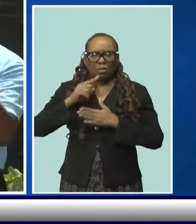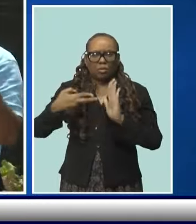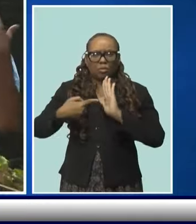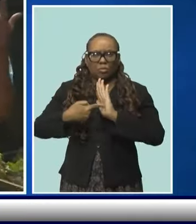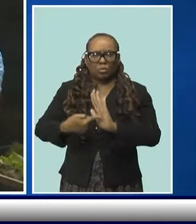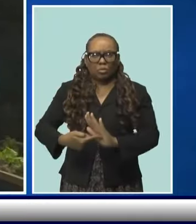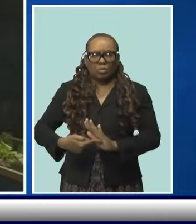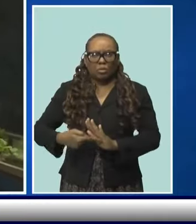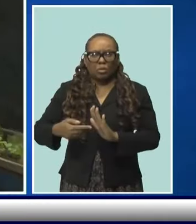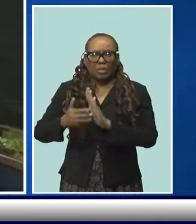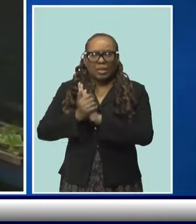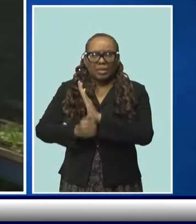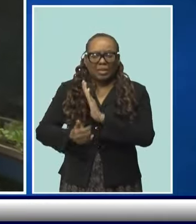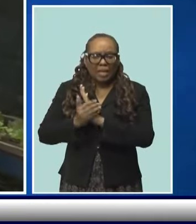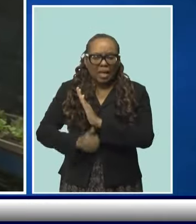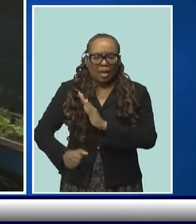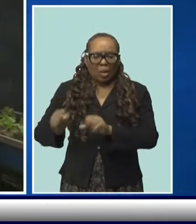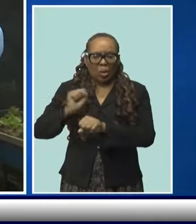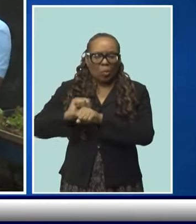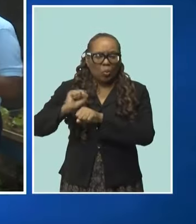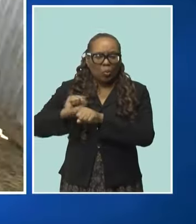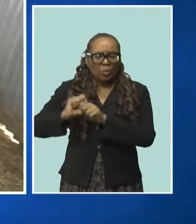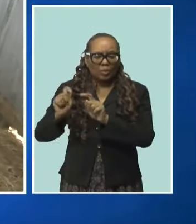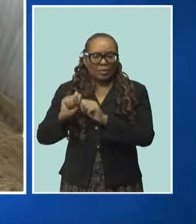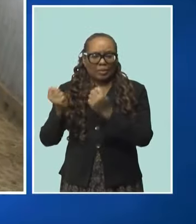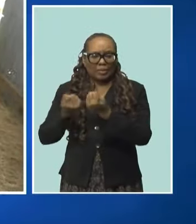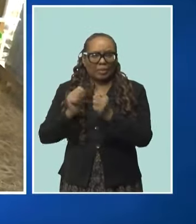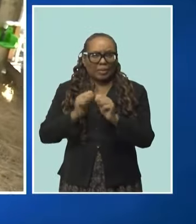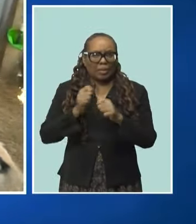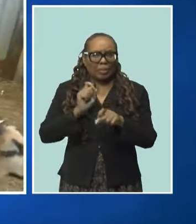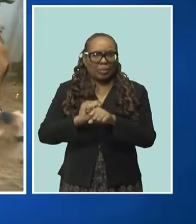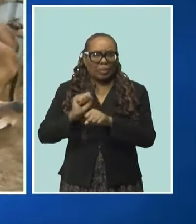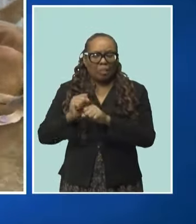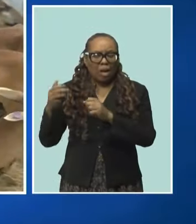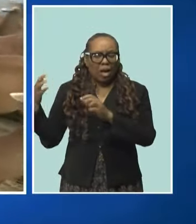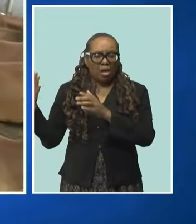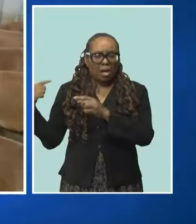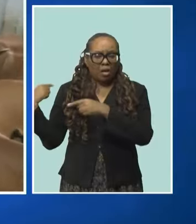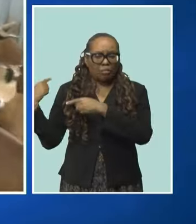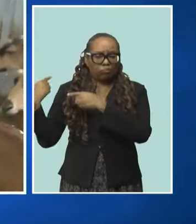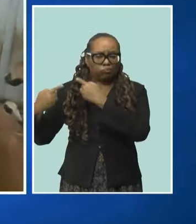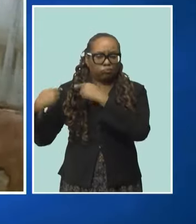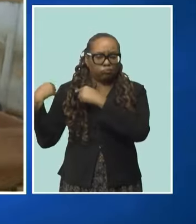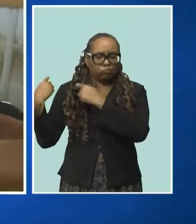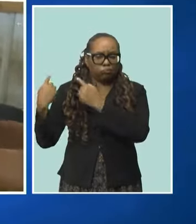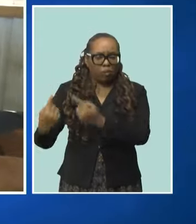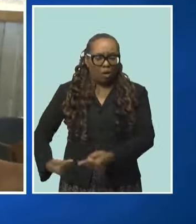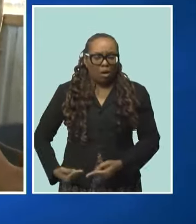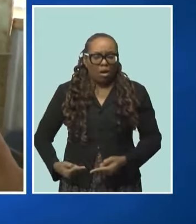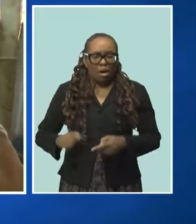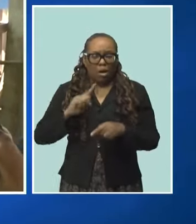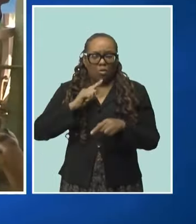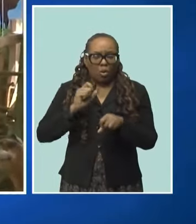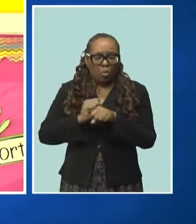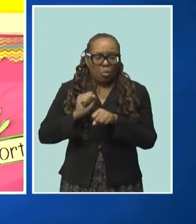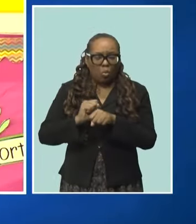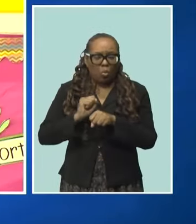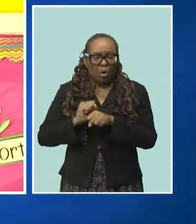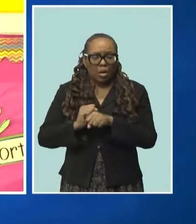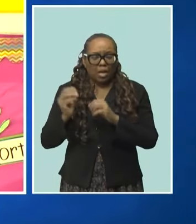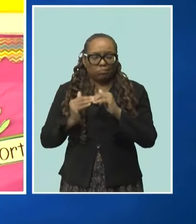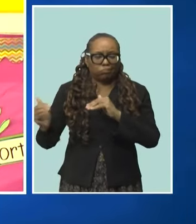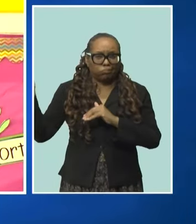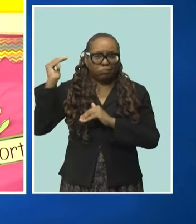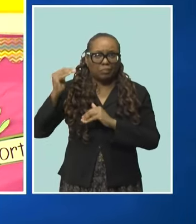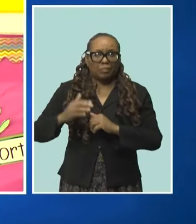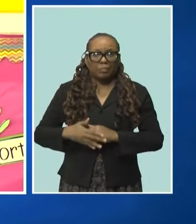of skill, hard work and dedication of the team working over and beyond the call of duty. Our vision for this project is centered around